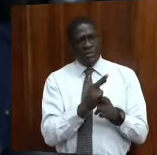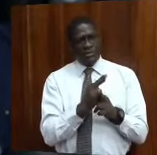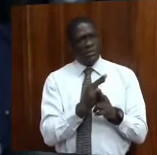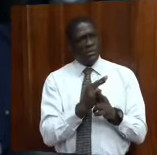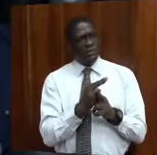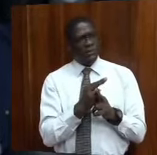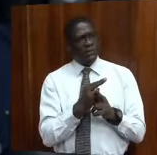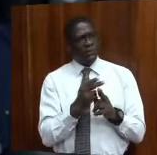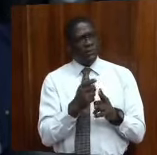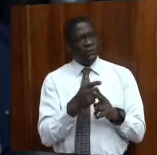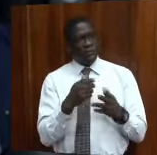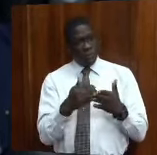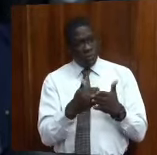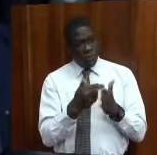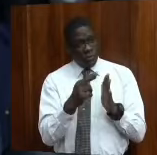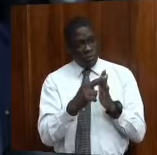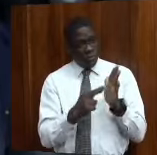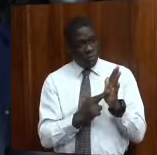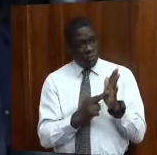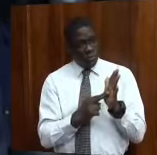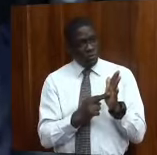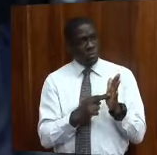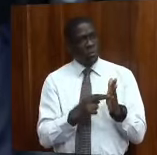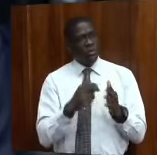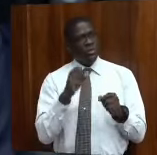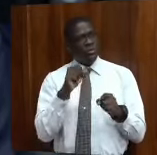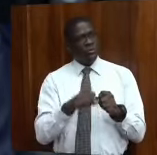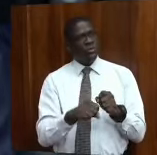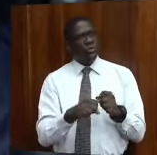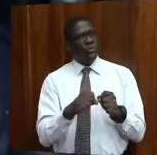government pensioners in July this year.